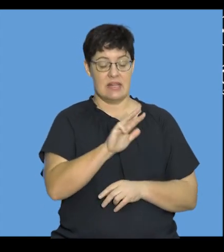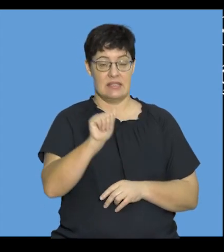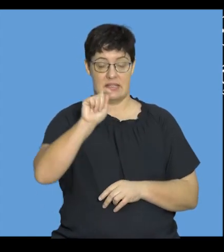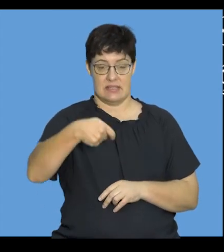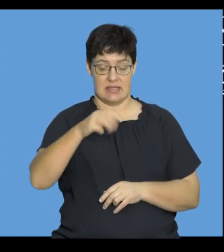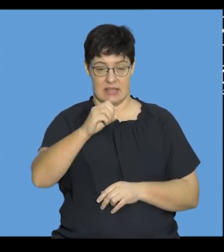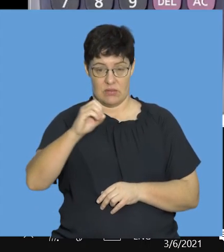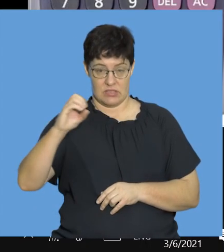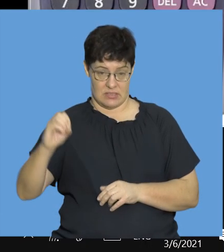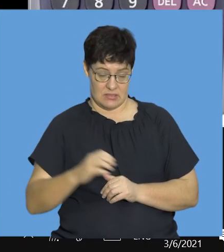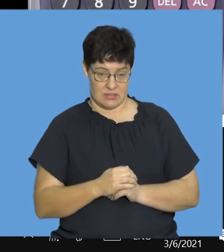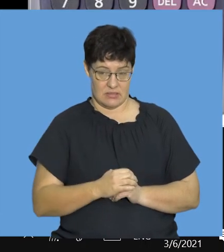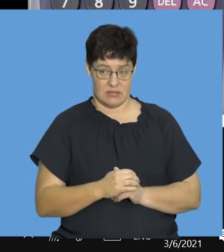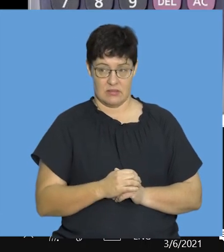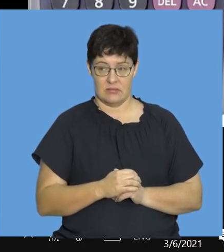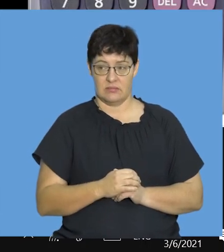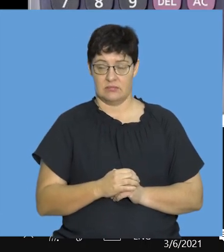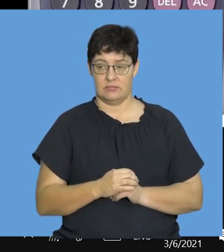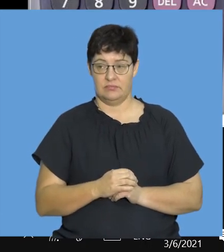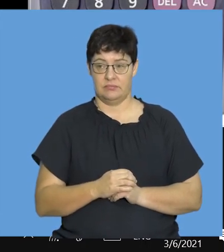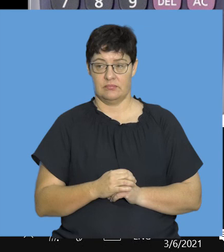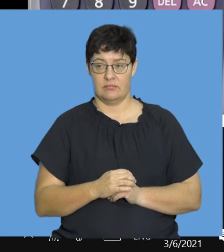Here we go. Take my 96,000,